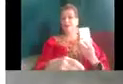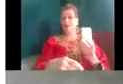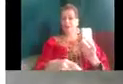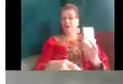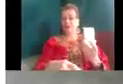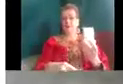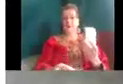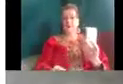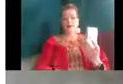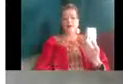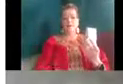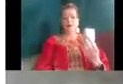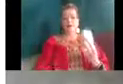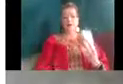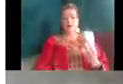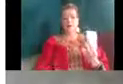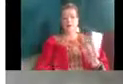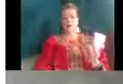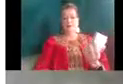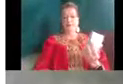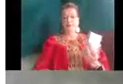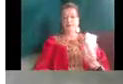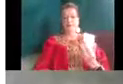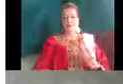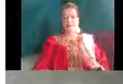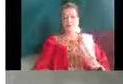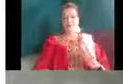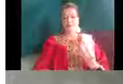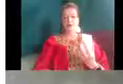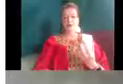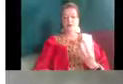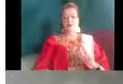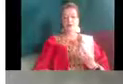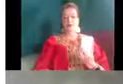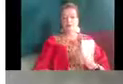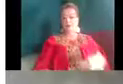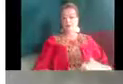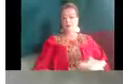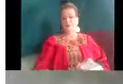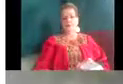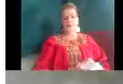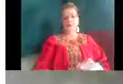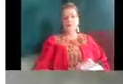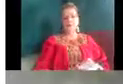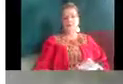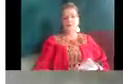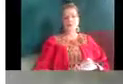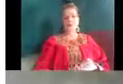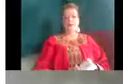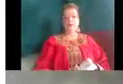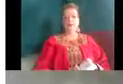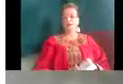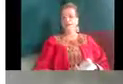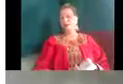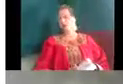around from room to room um but they come in three so you could have one in the you know in the kitchen and